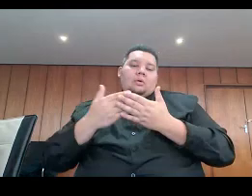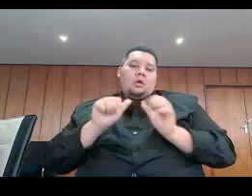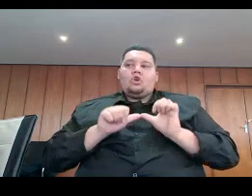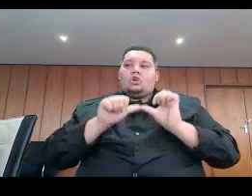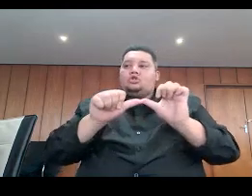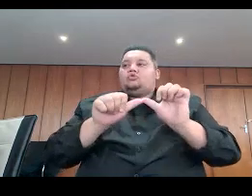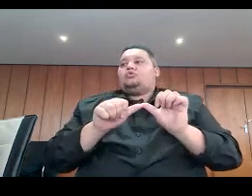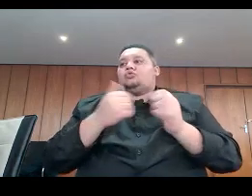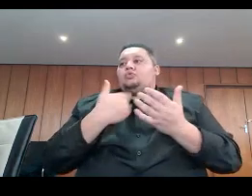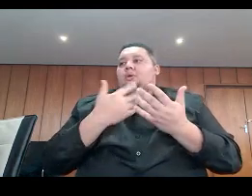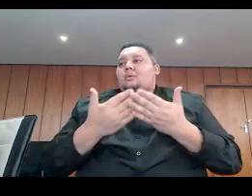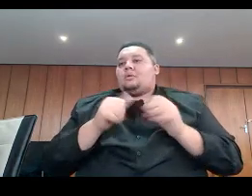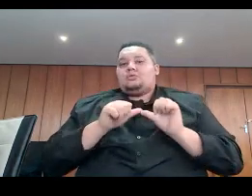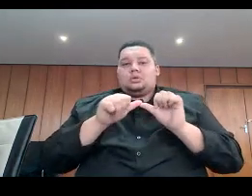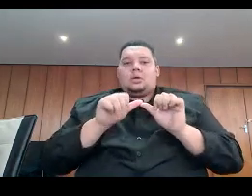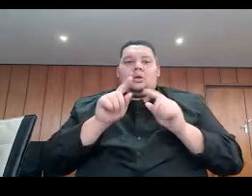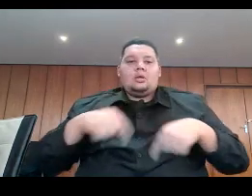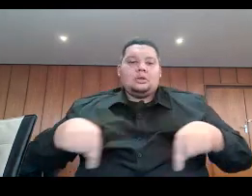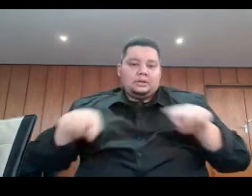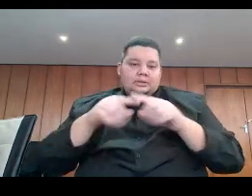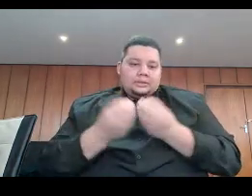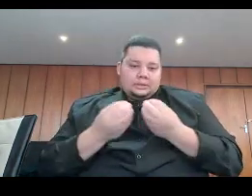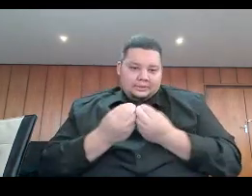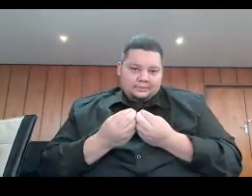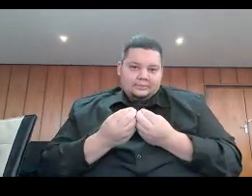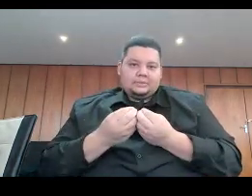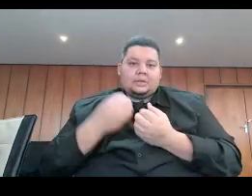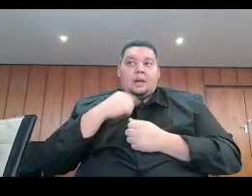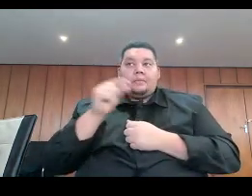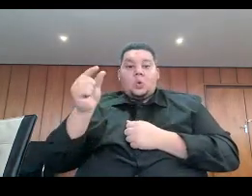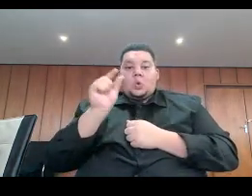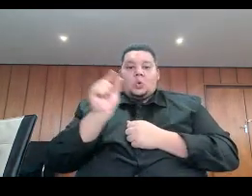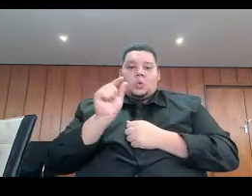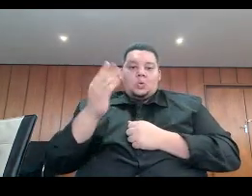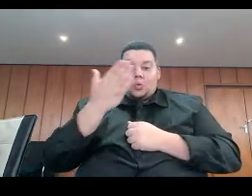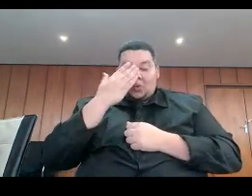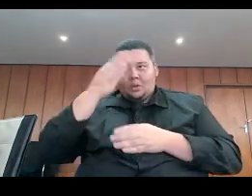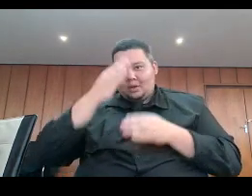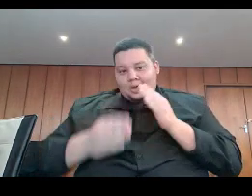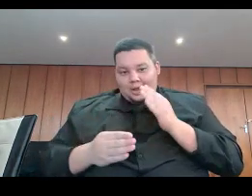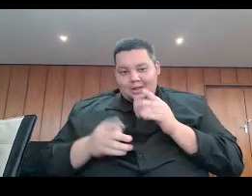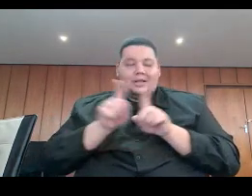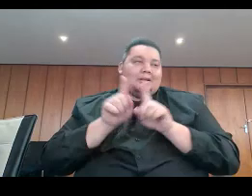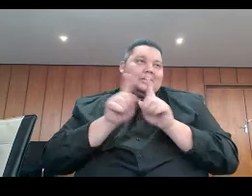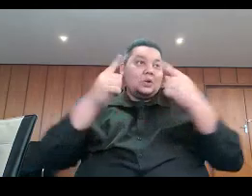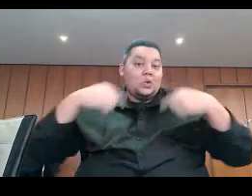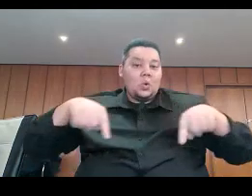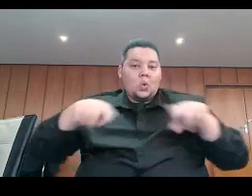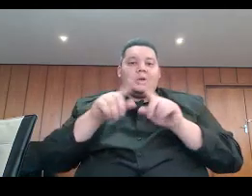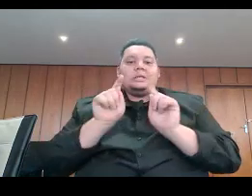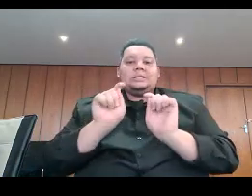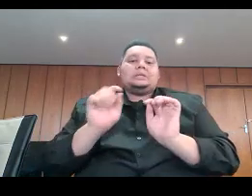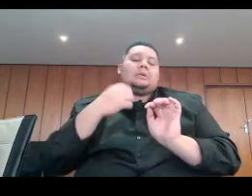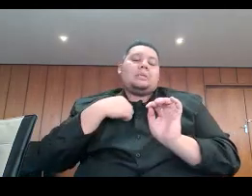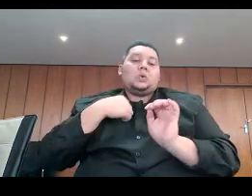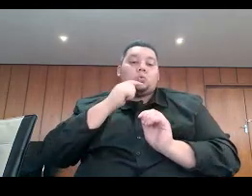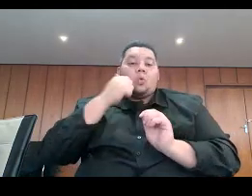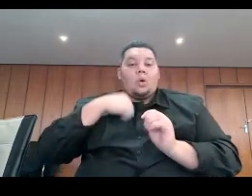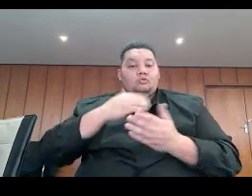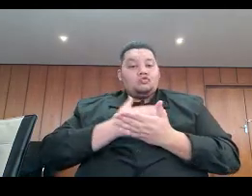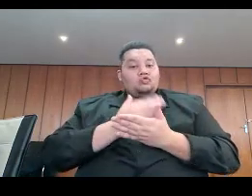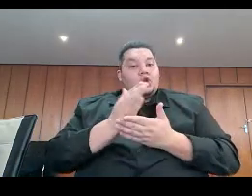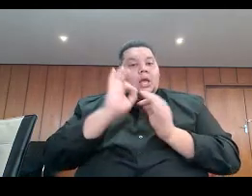to sustain this. And I'm almost at the end, Kevin, and to everyone else. And I really want to just share a